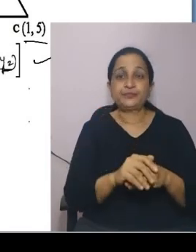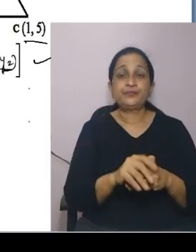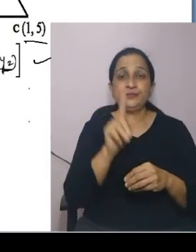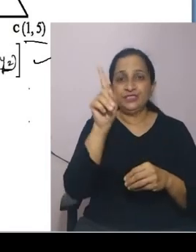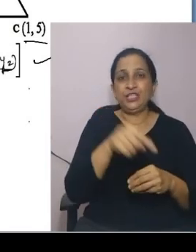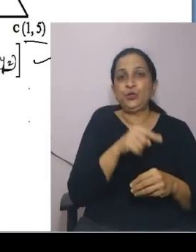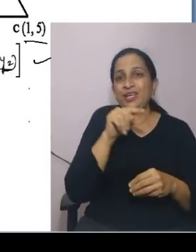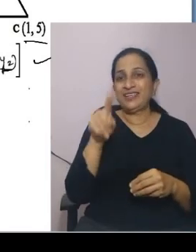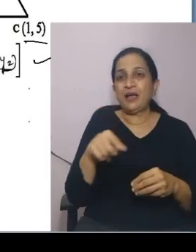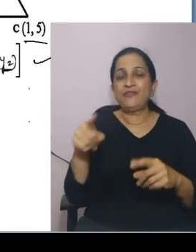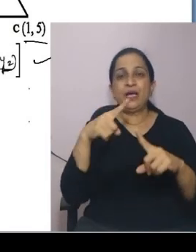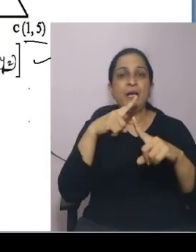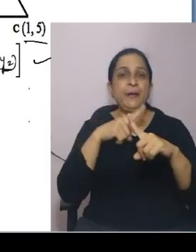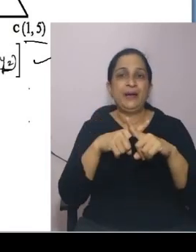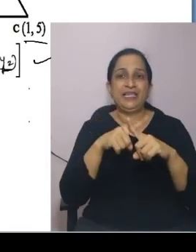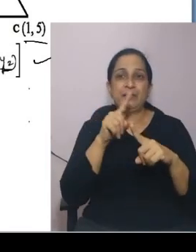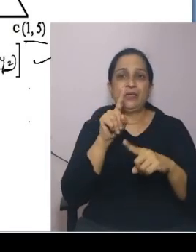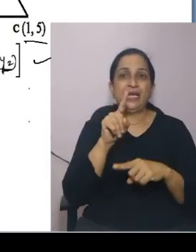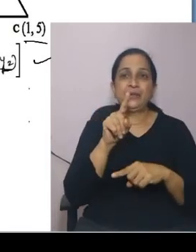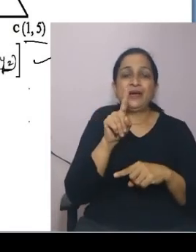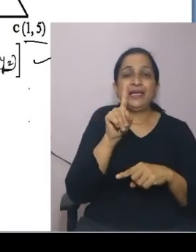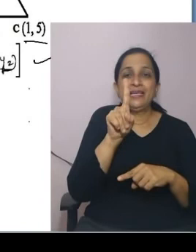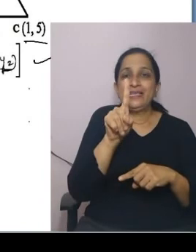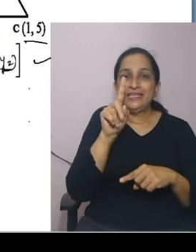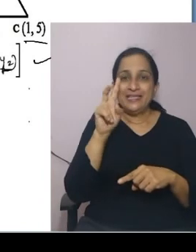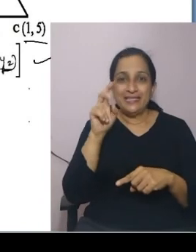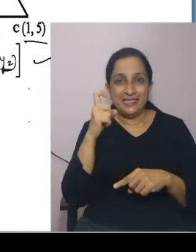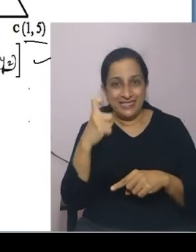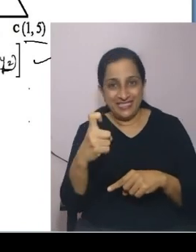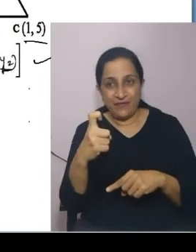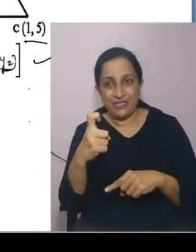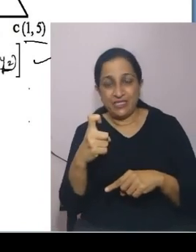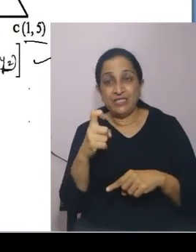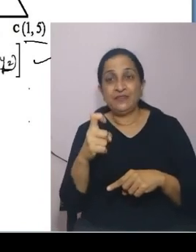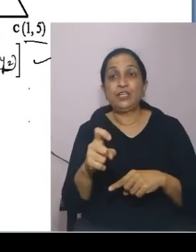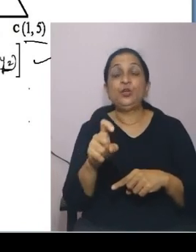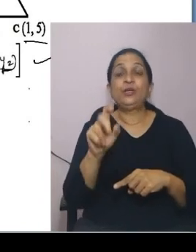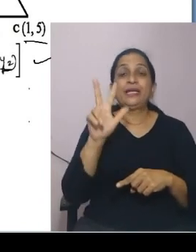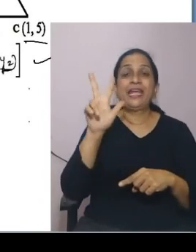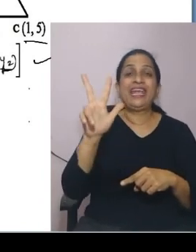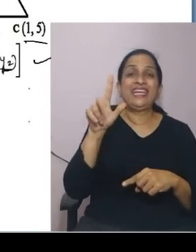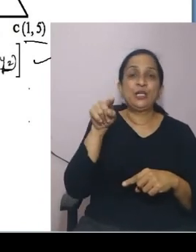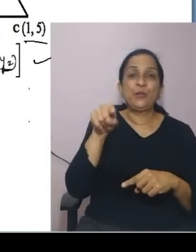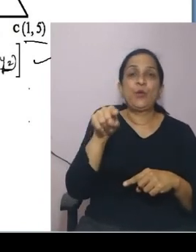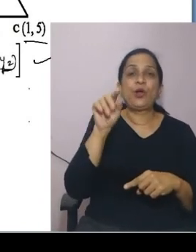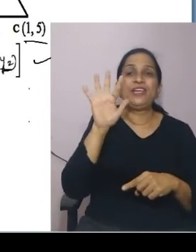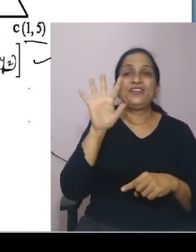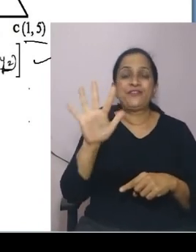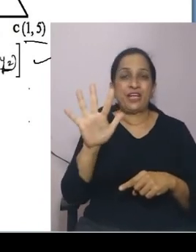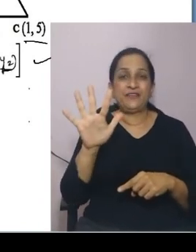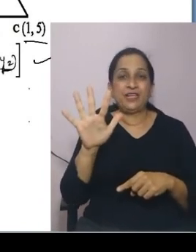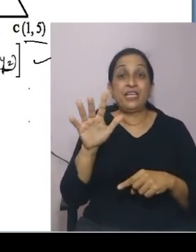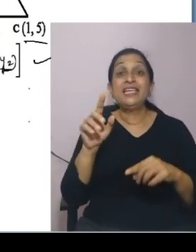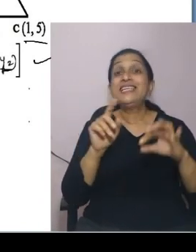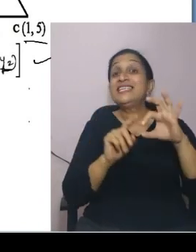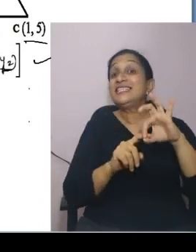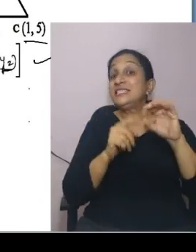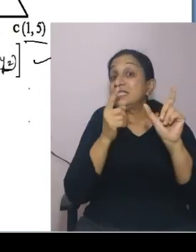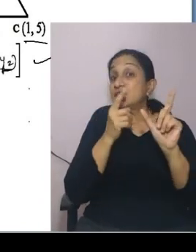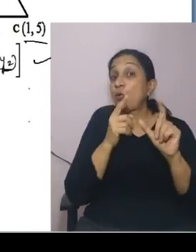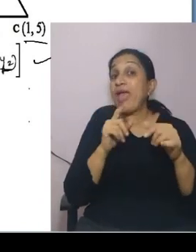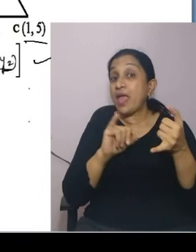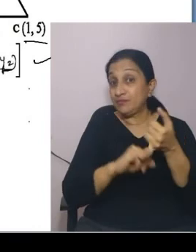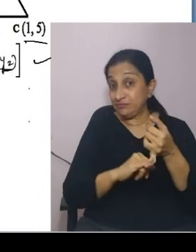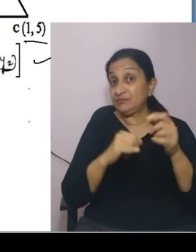Like x1 value, you have to write like this first, so that you can pick up the value here.